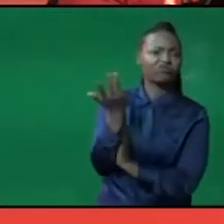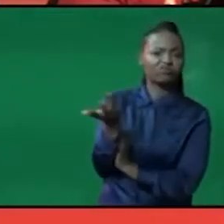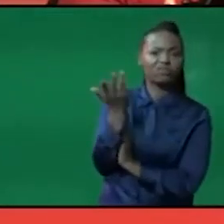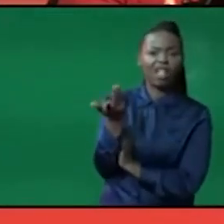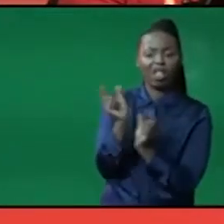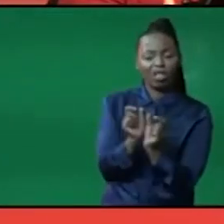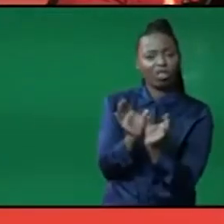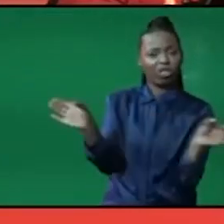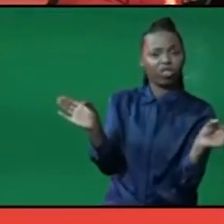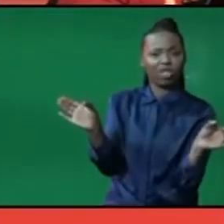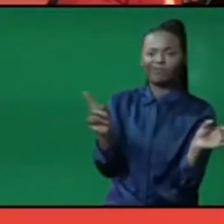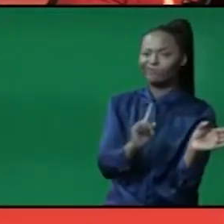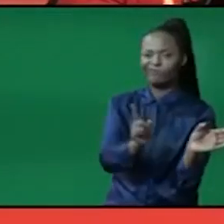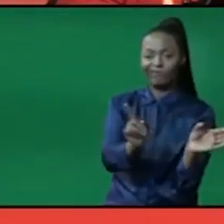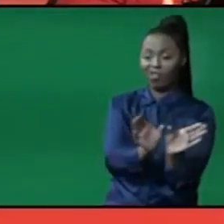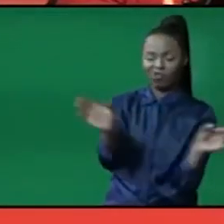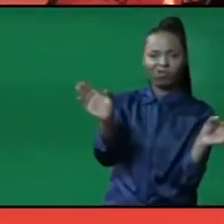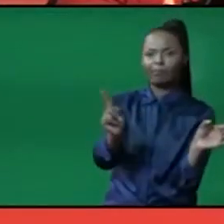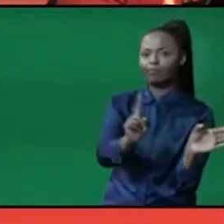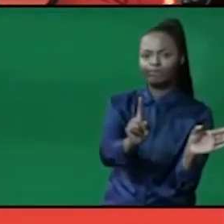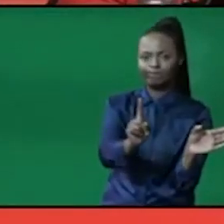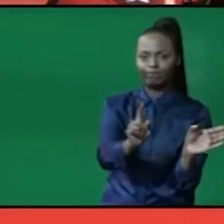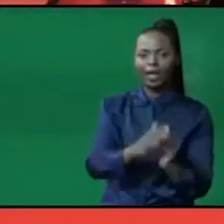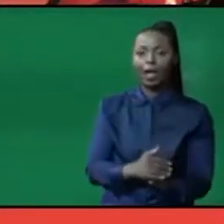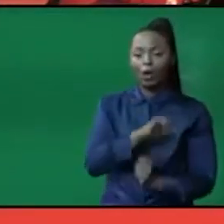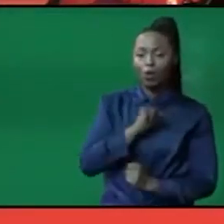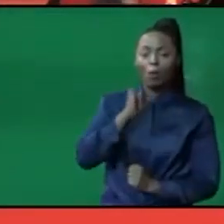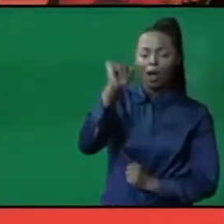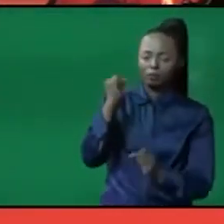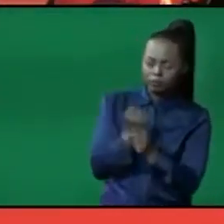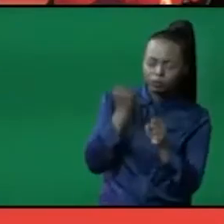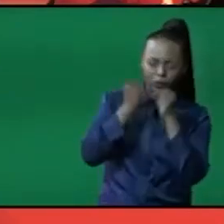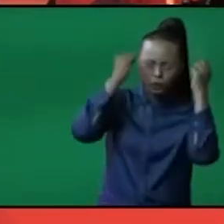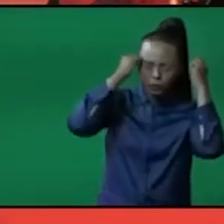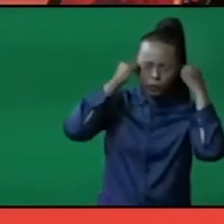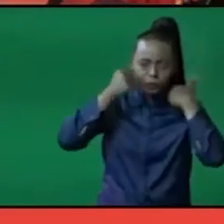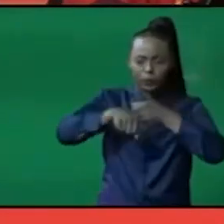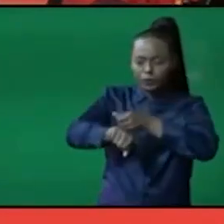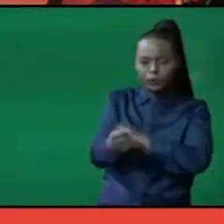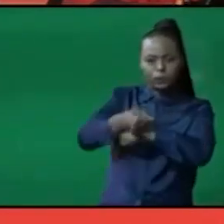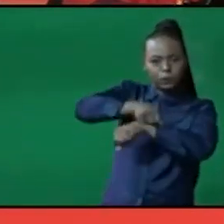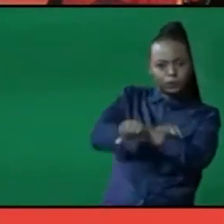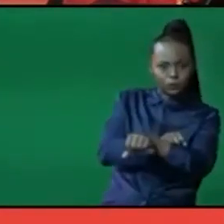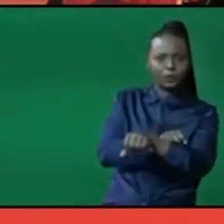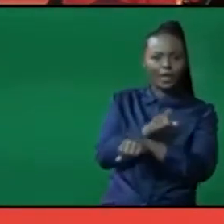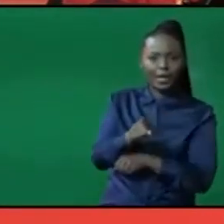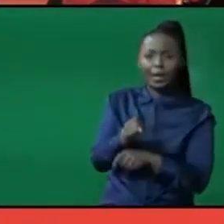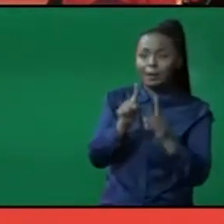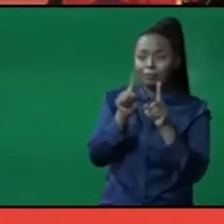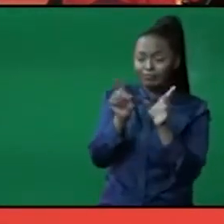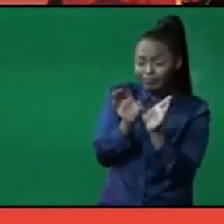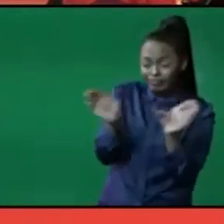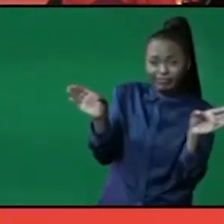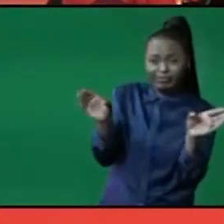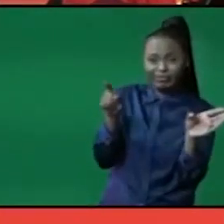divided. There are comrades who are working day and night to divide the EFF,